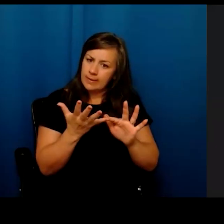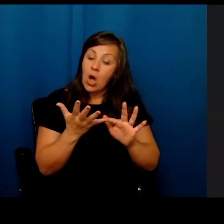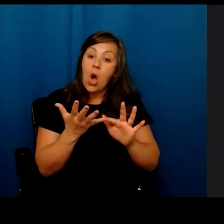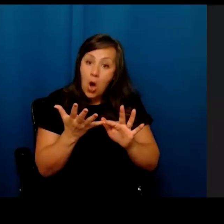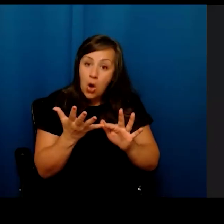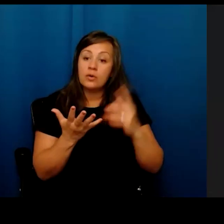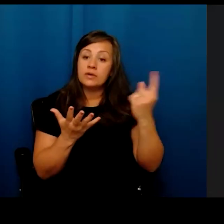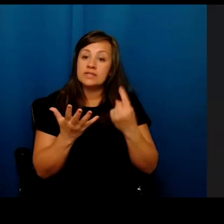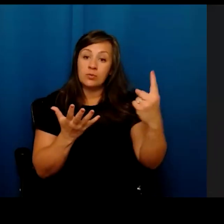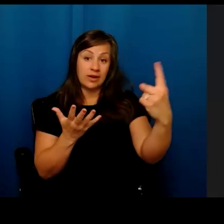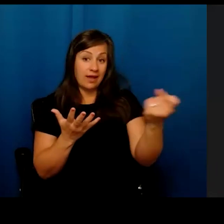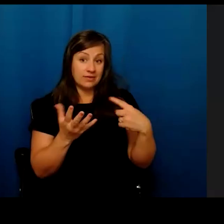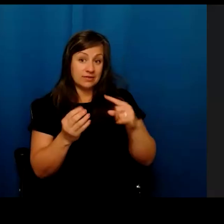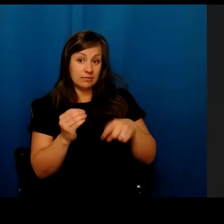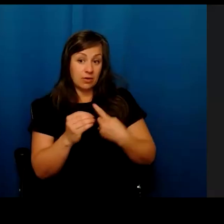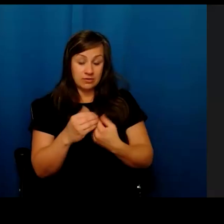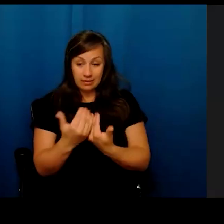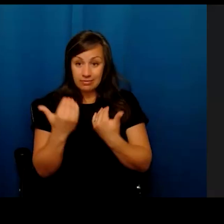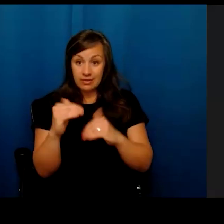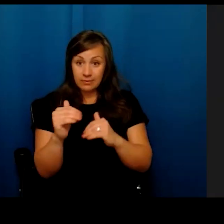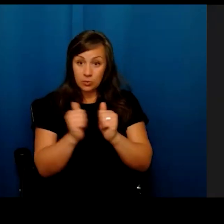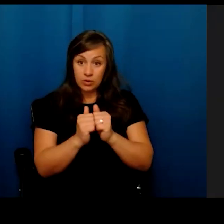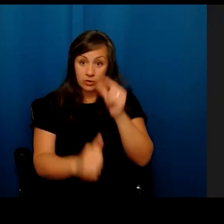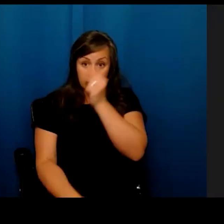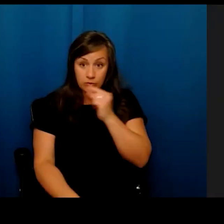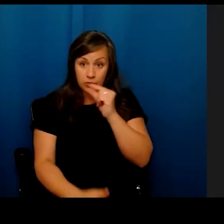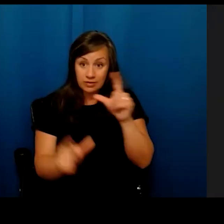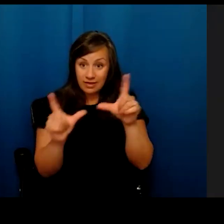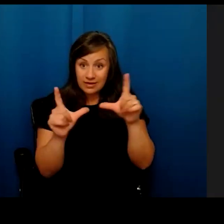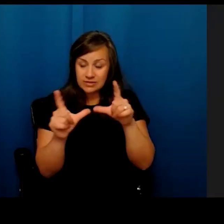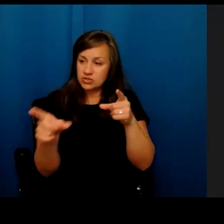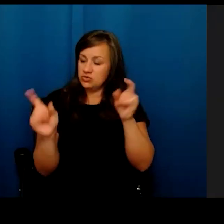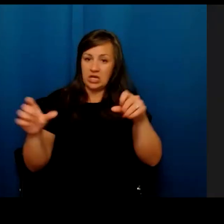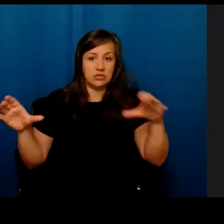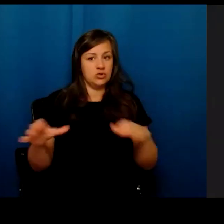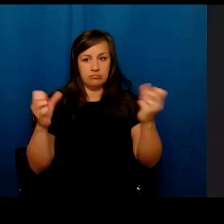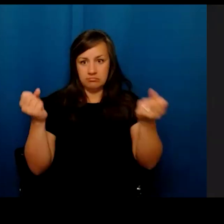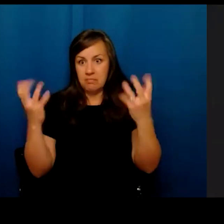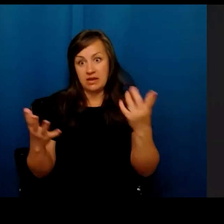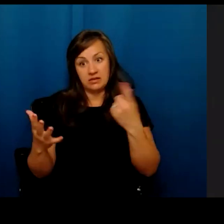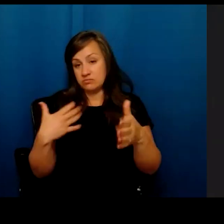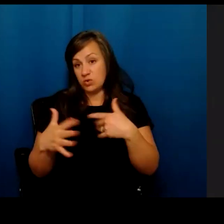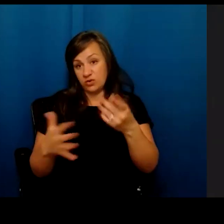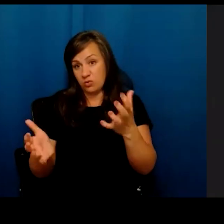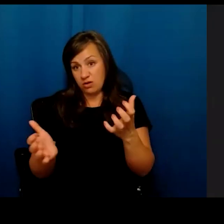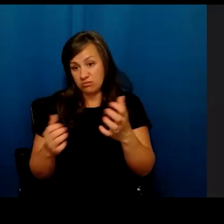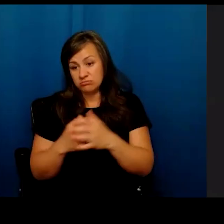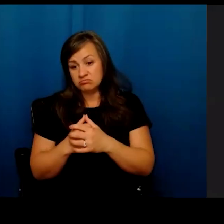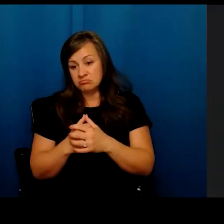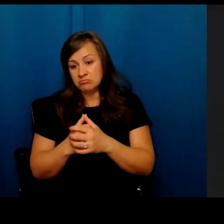Oh, someone asked if there's a limit on the Google license. You can do as many Google licenses as you want to. How